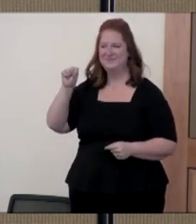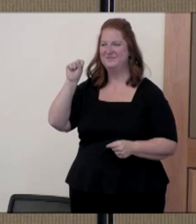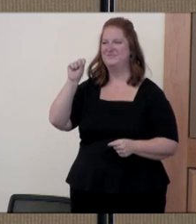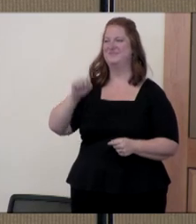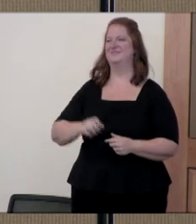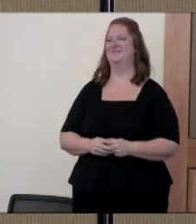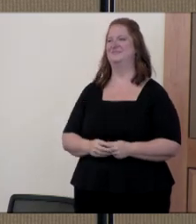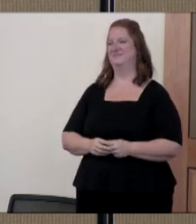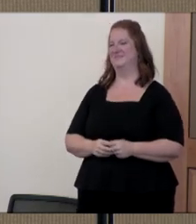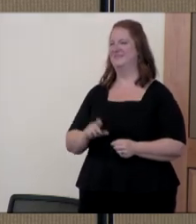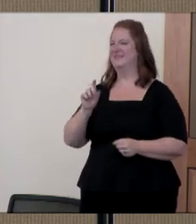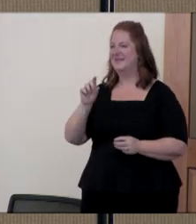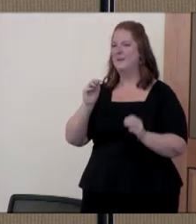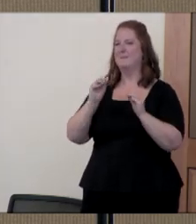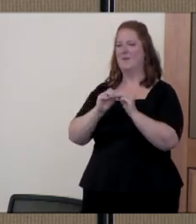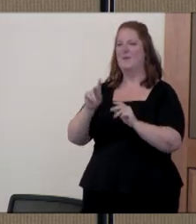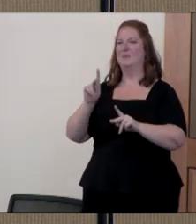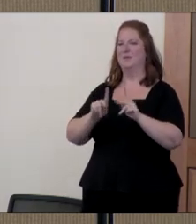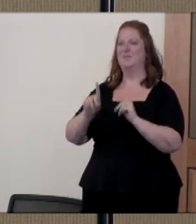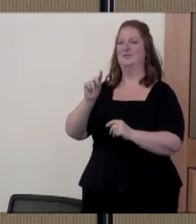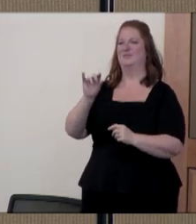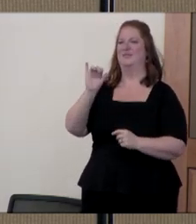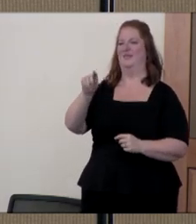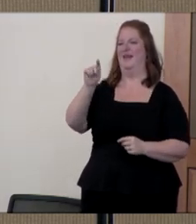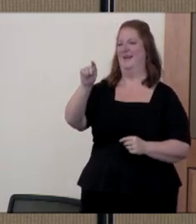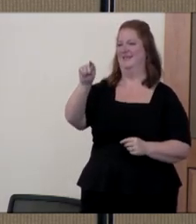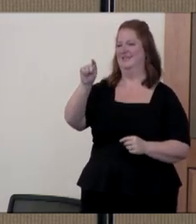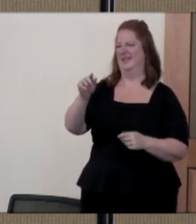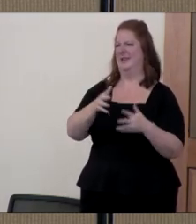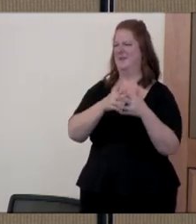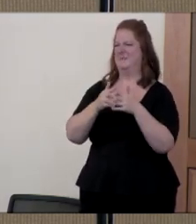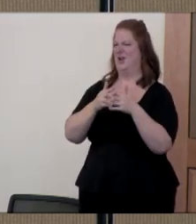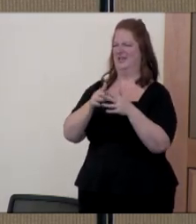We need more people to do that. That's America.